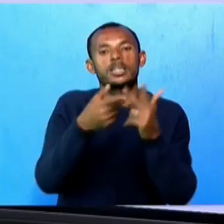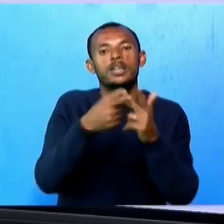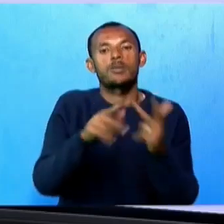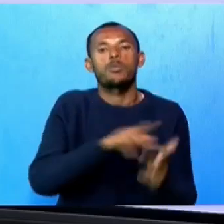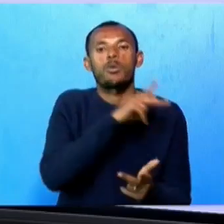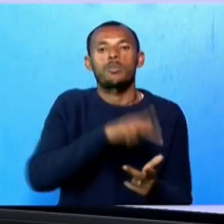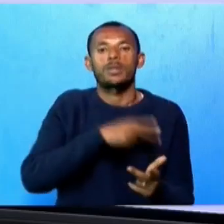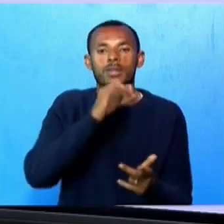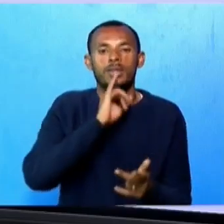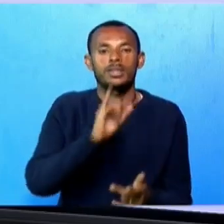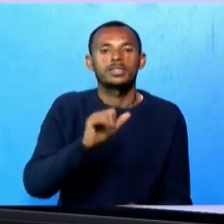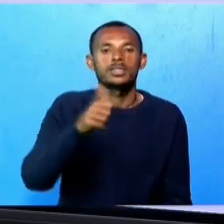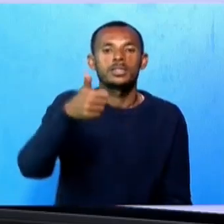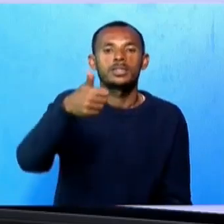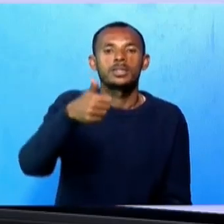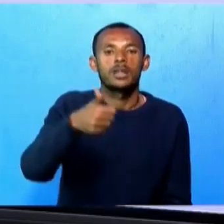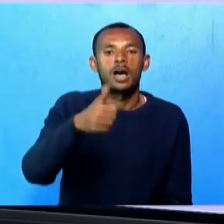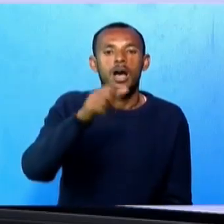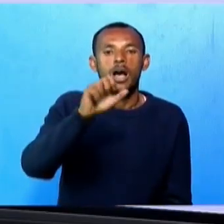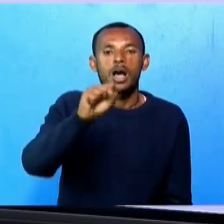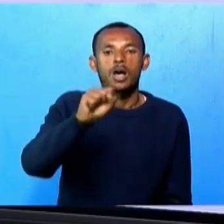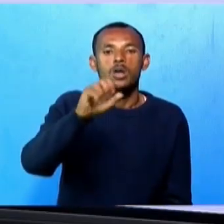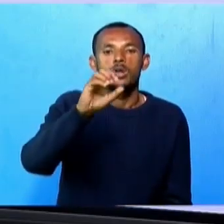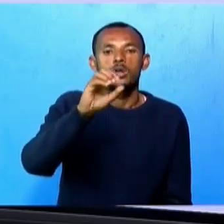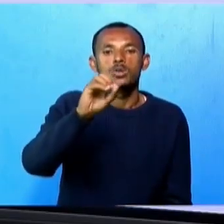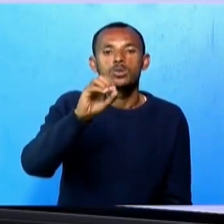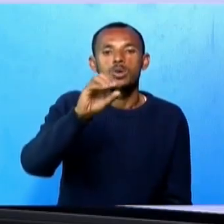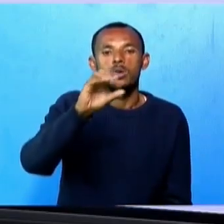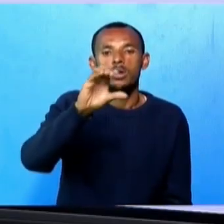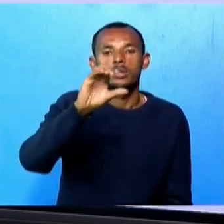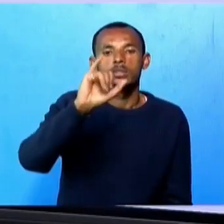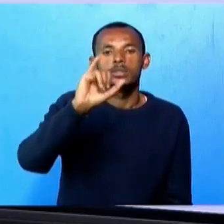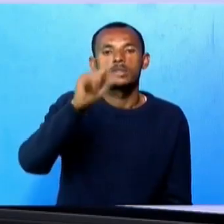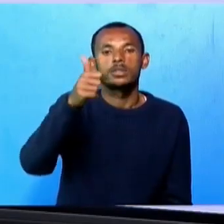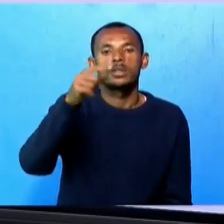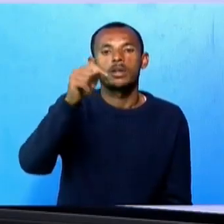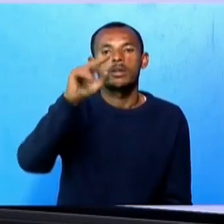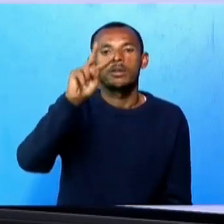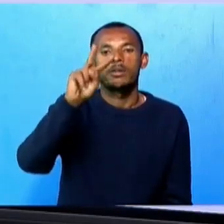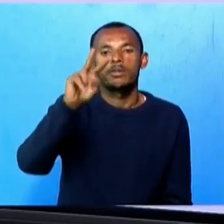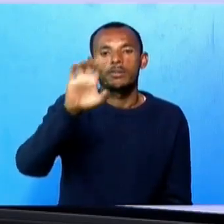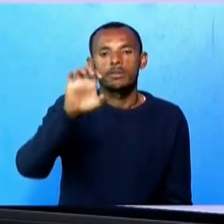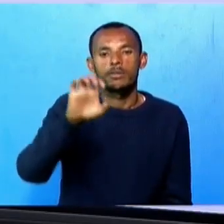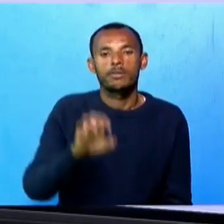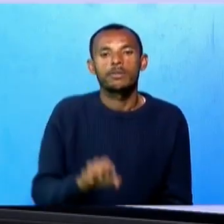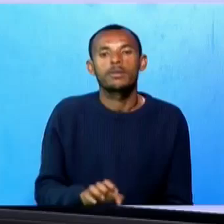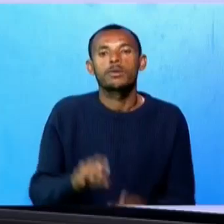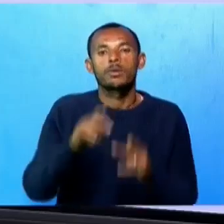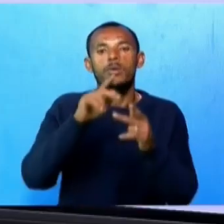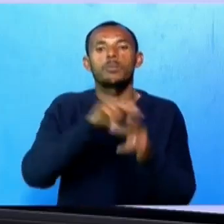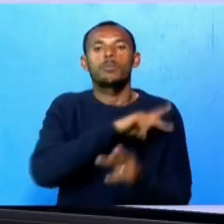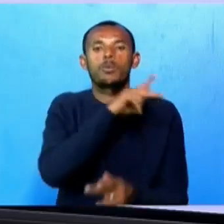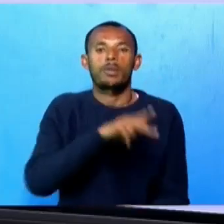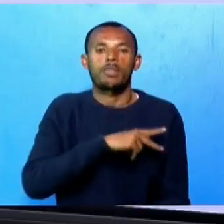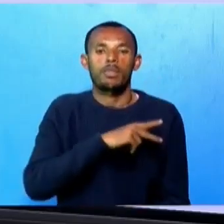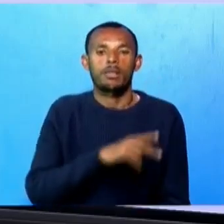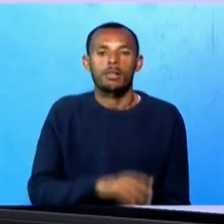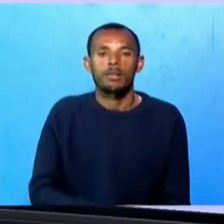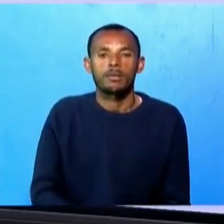property that we have seen regarding additions of fraction is associativity